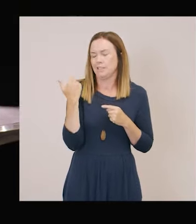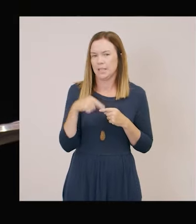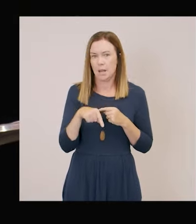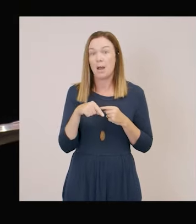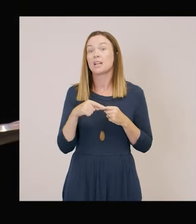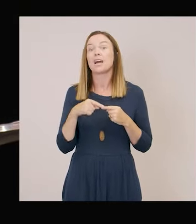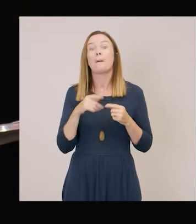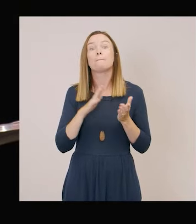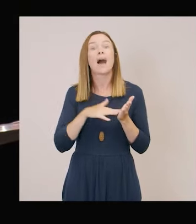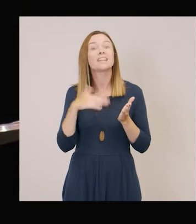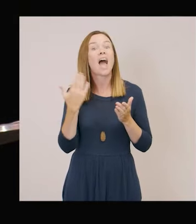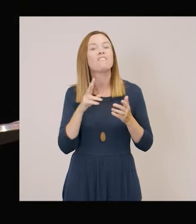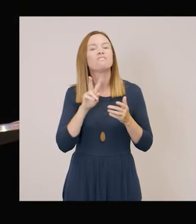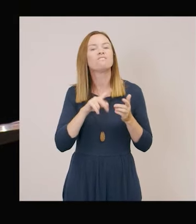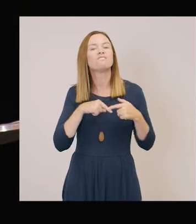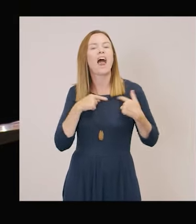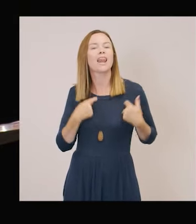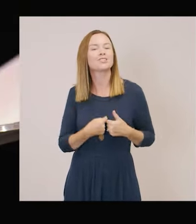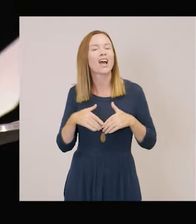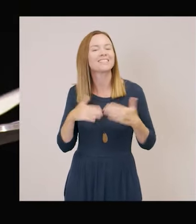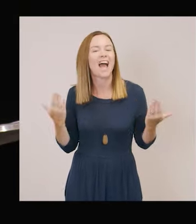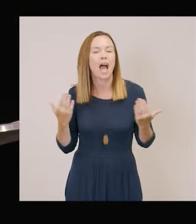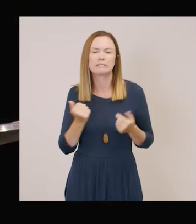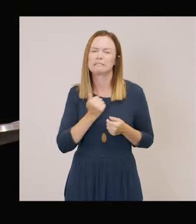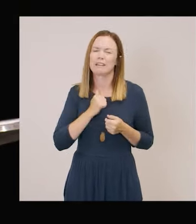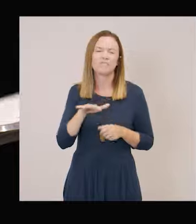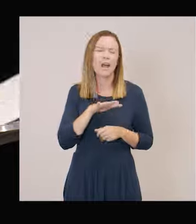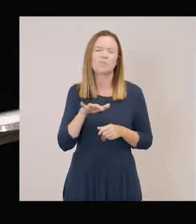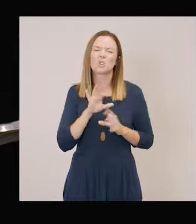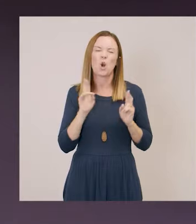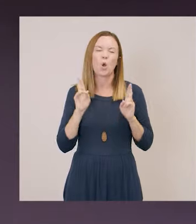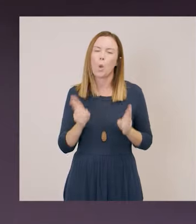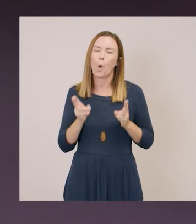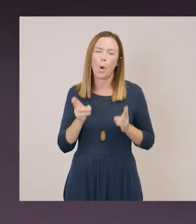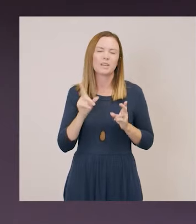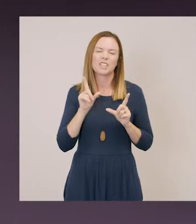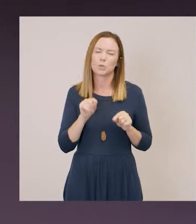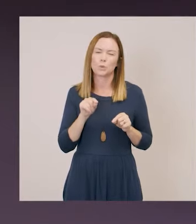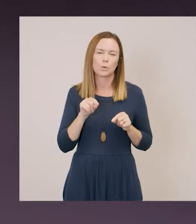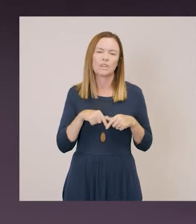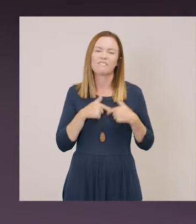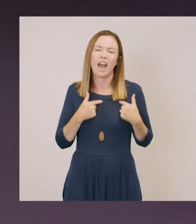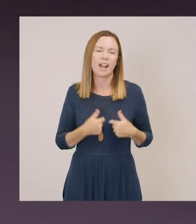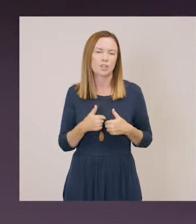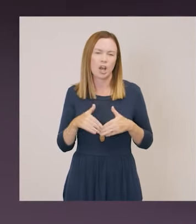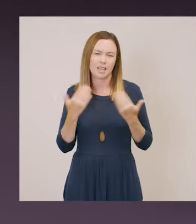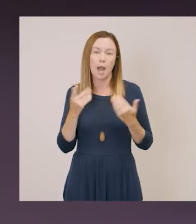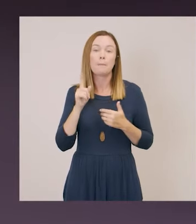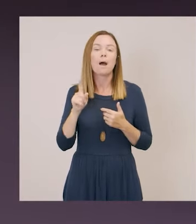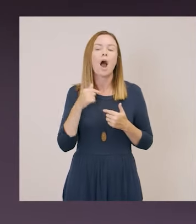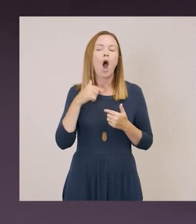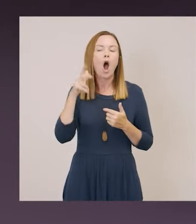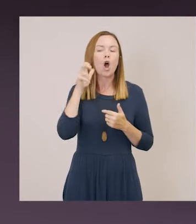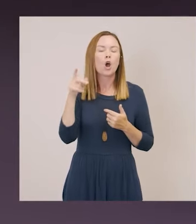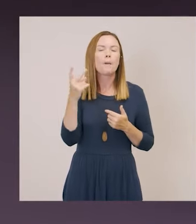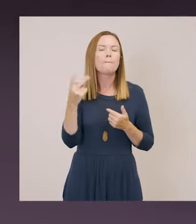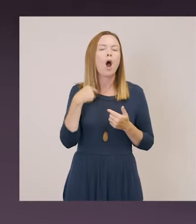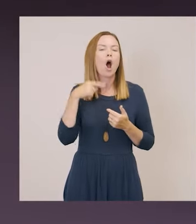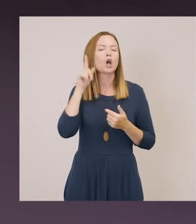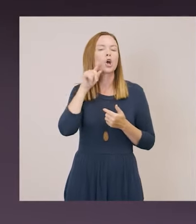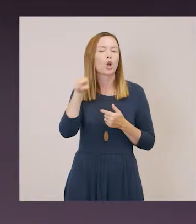Day on Monday. We don't normally do a lot in our family on Valentine's Day, but this year I'd heard that my girls were